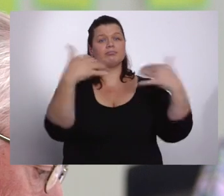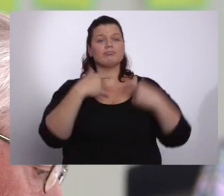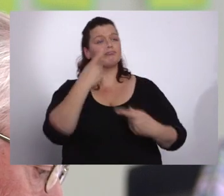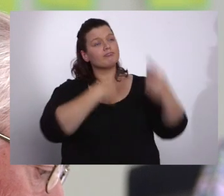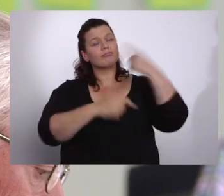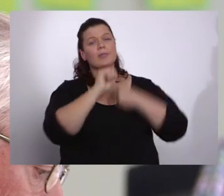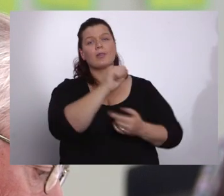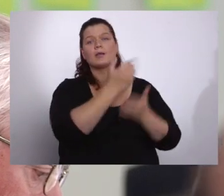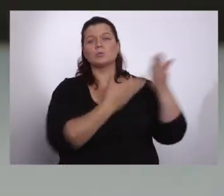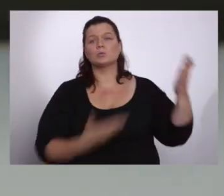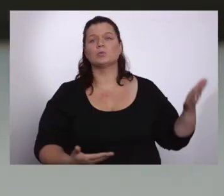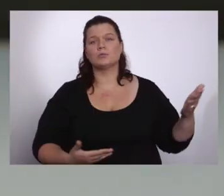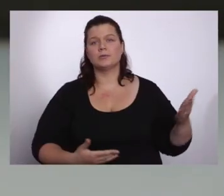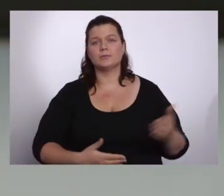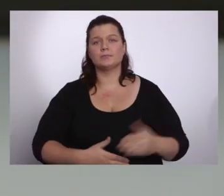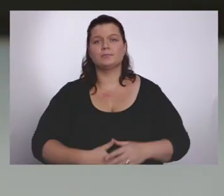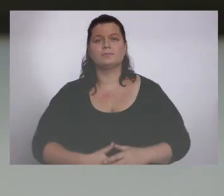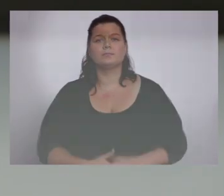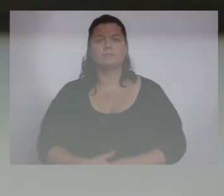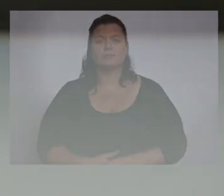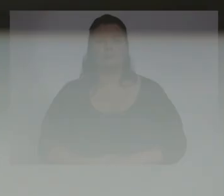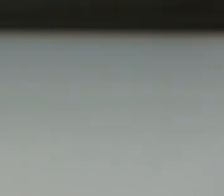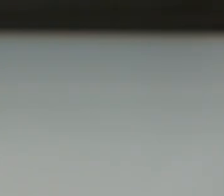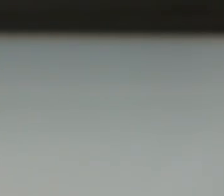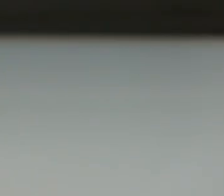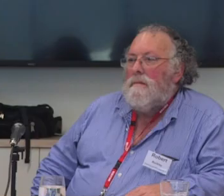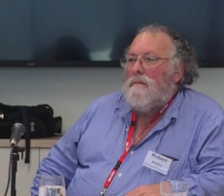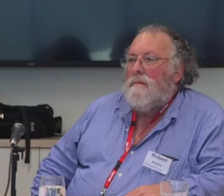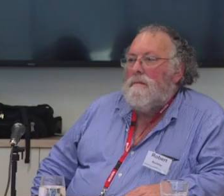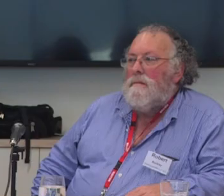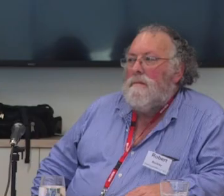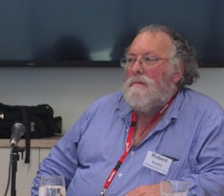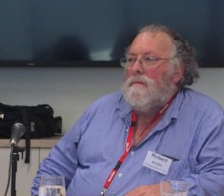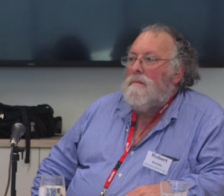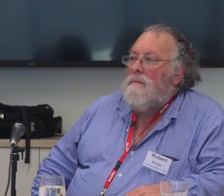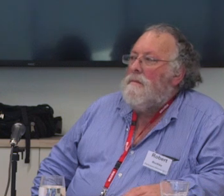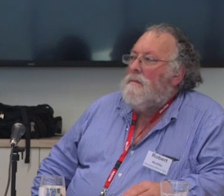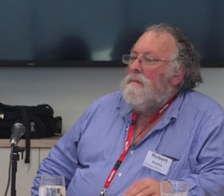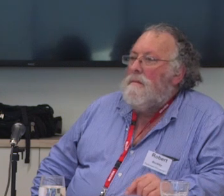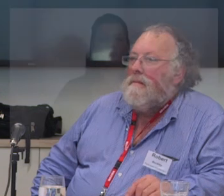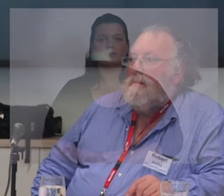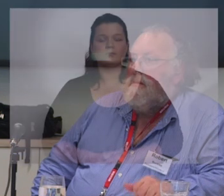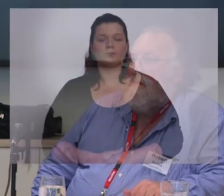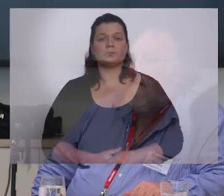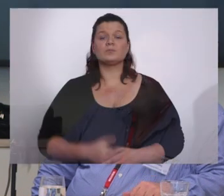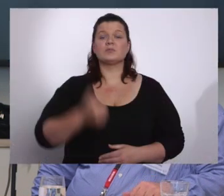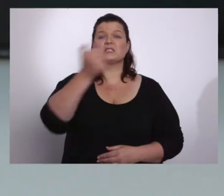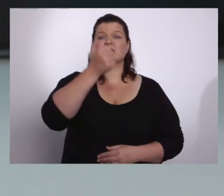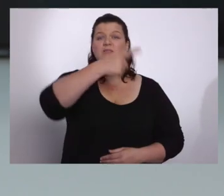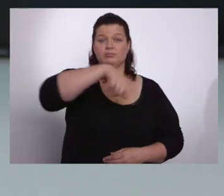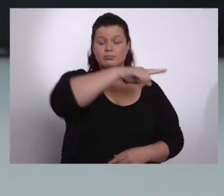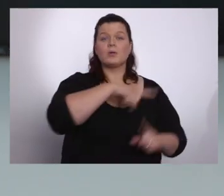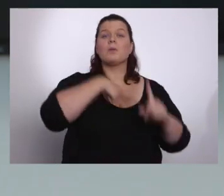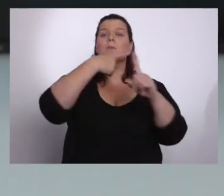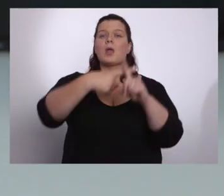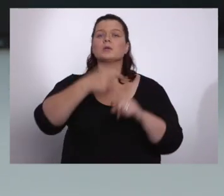as participant witnesses and to share their personal NDIS story directly with the jury. Six advocate witnesses